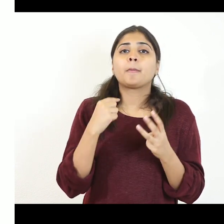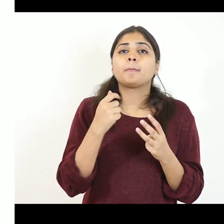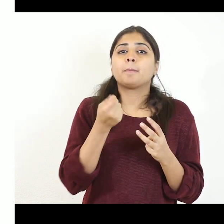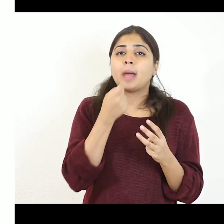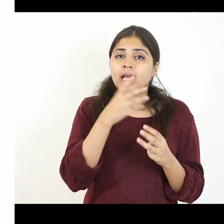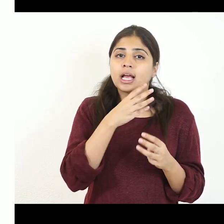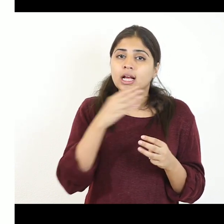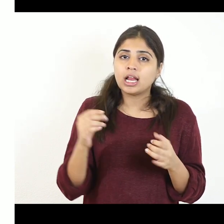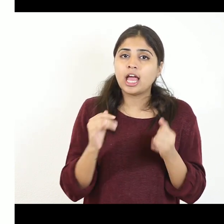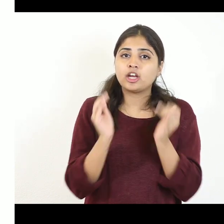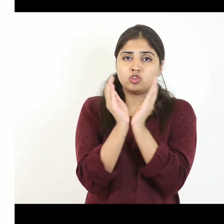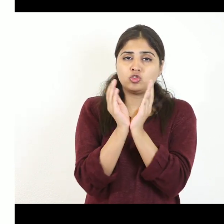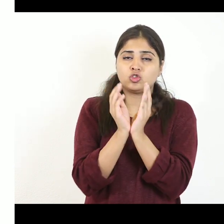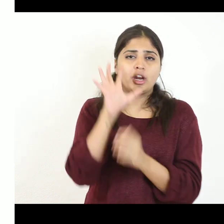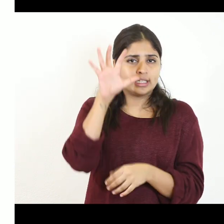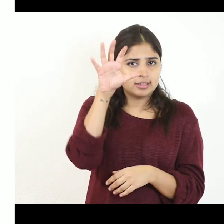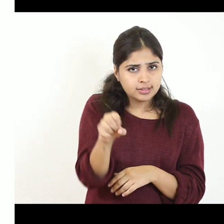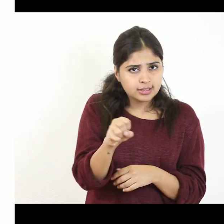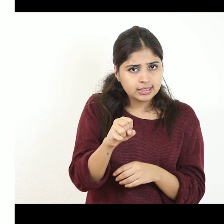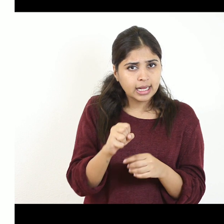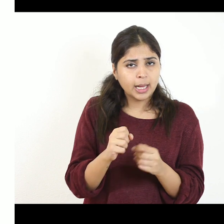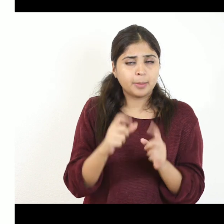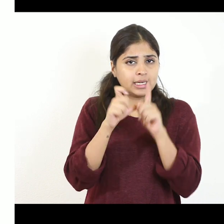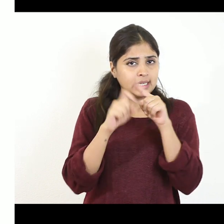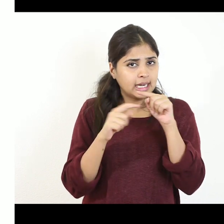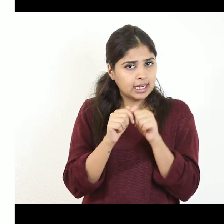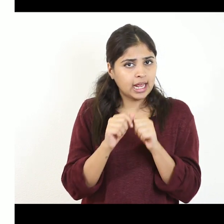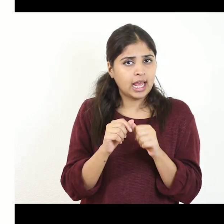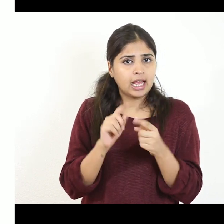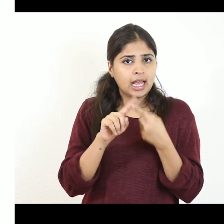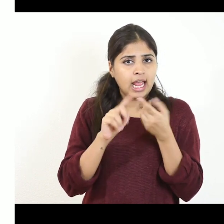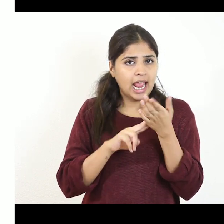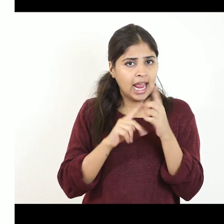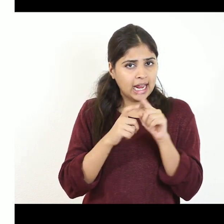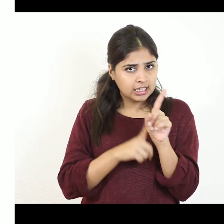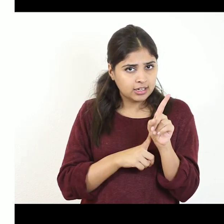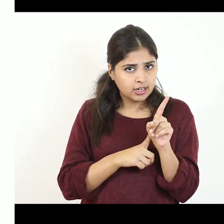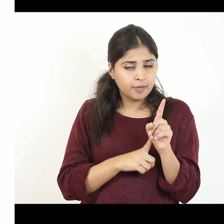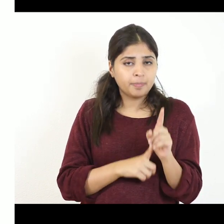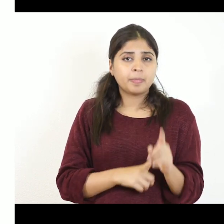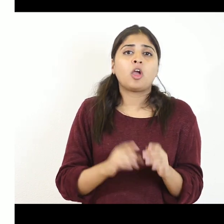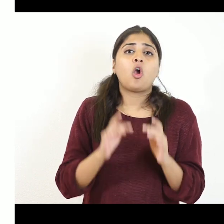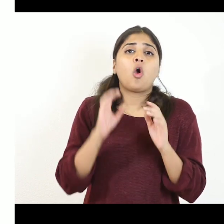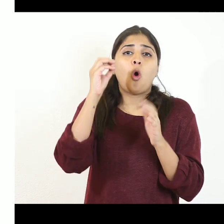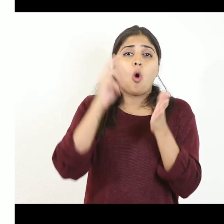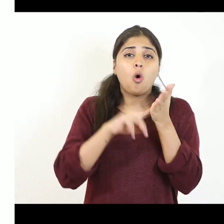entry, and remote desktop data entry services.